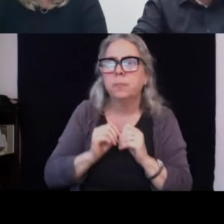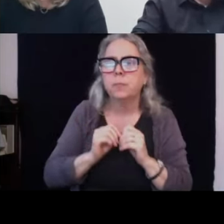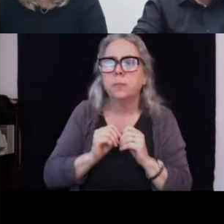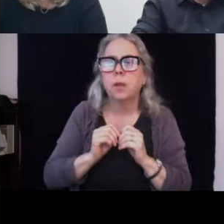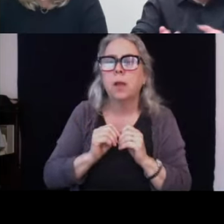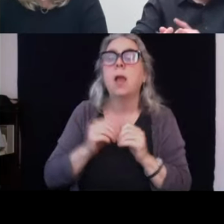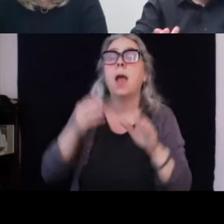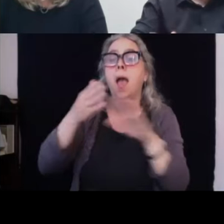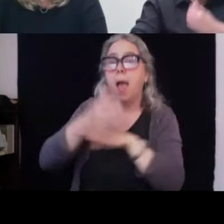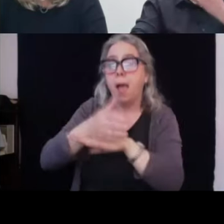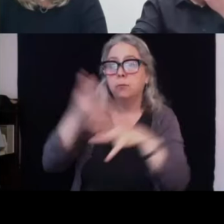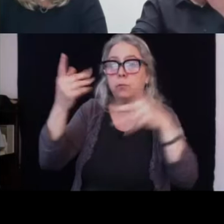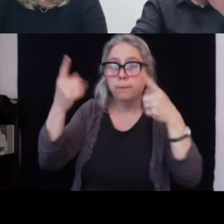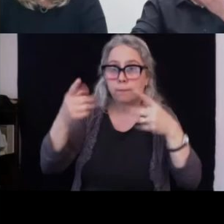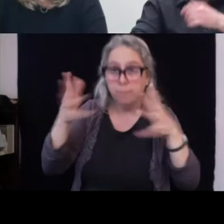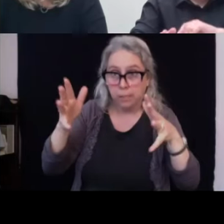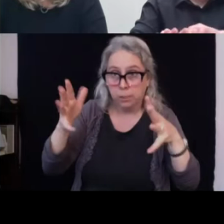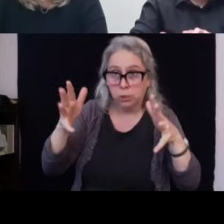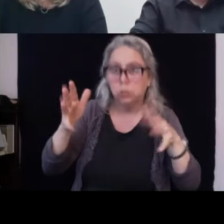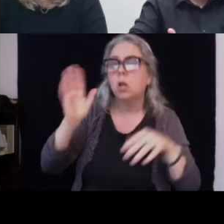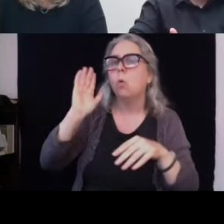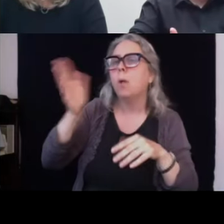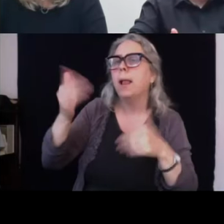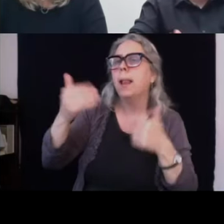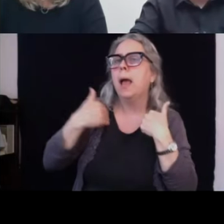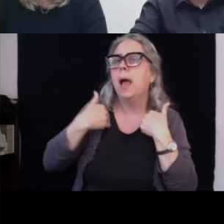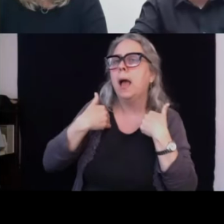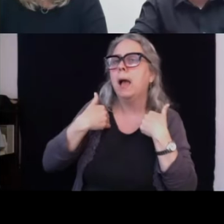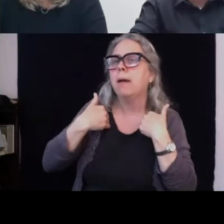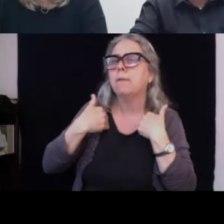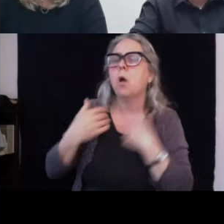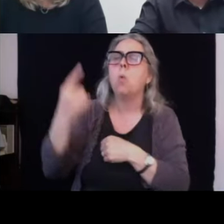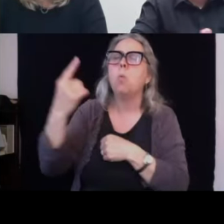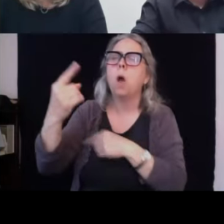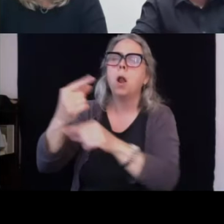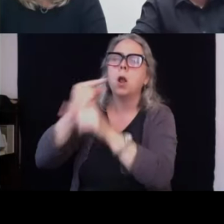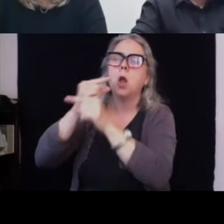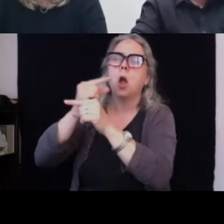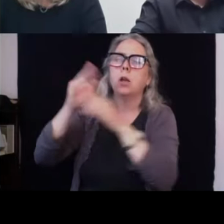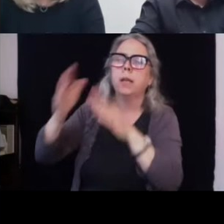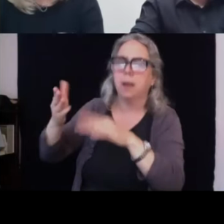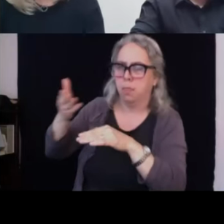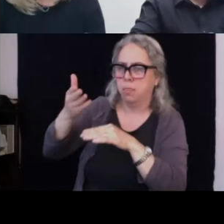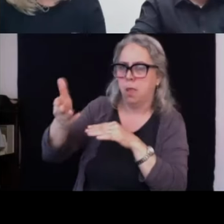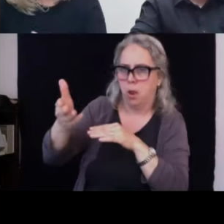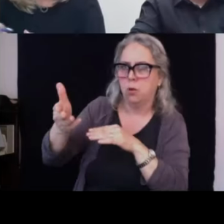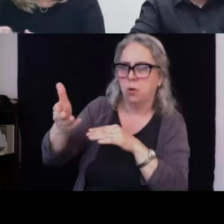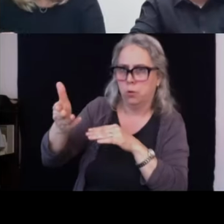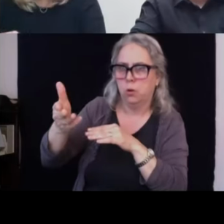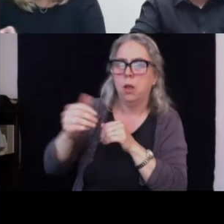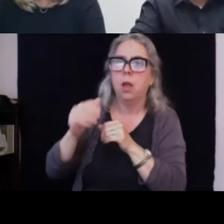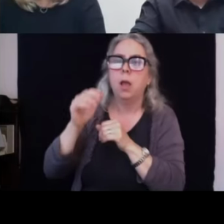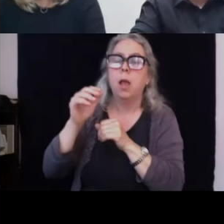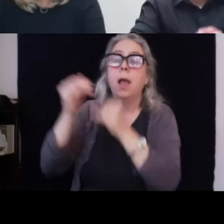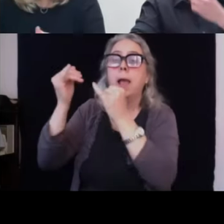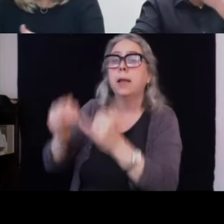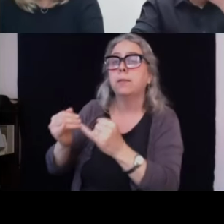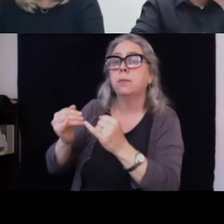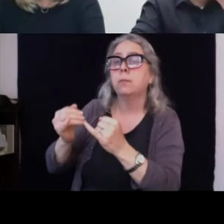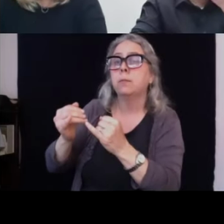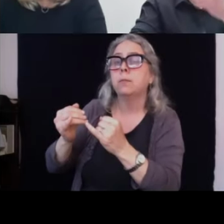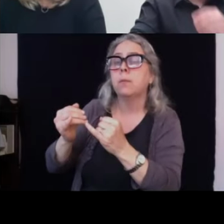So after that's happened, you need to have at least one guardian present, and the individual must attend for at